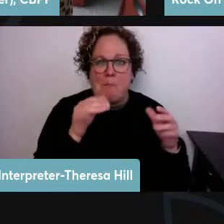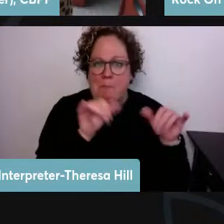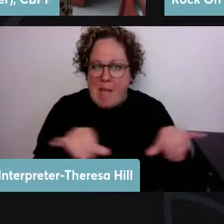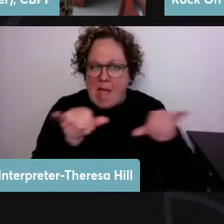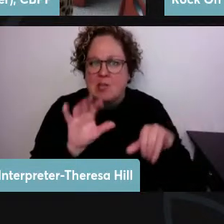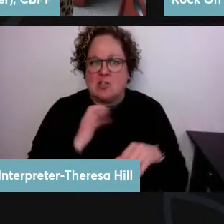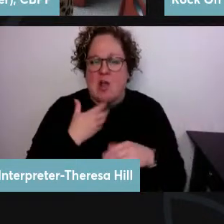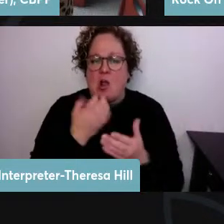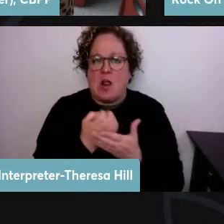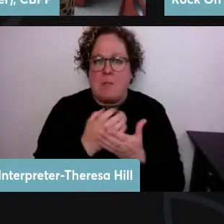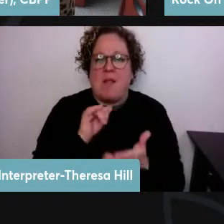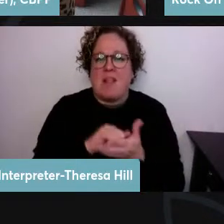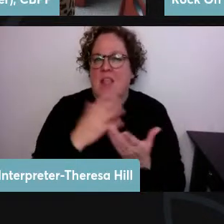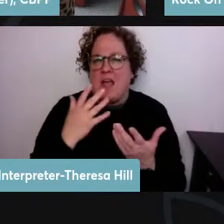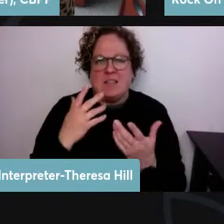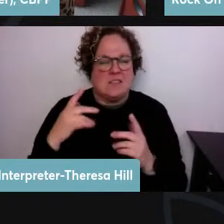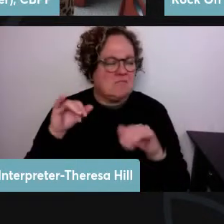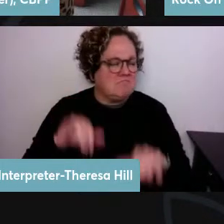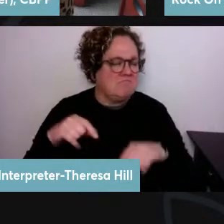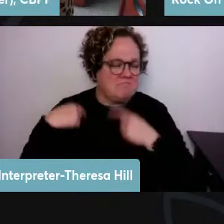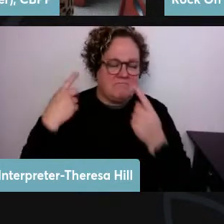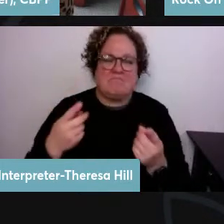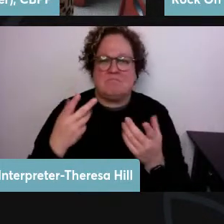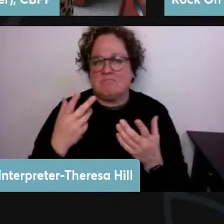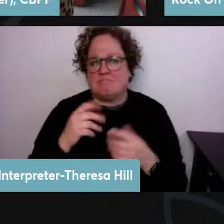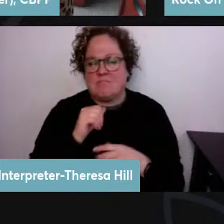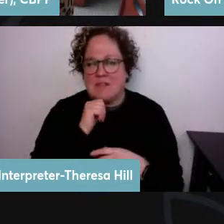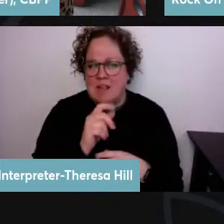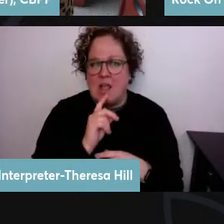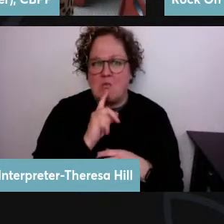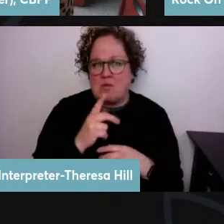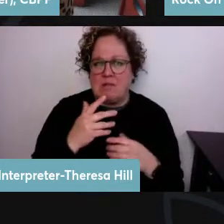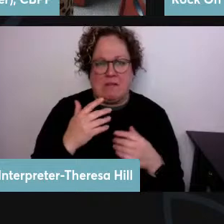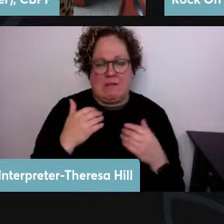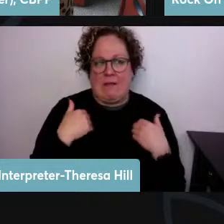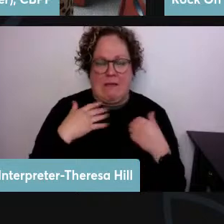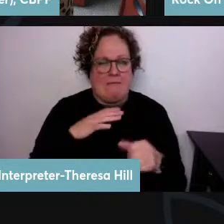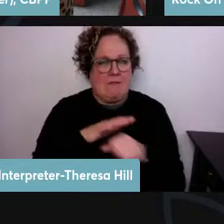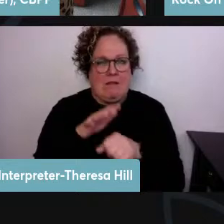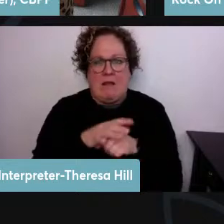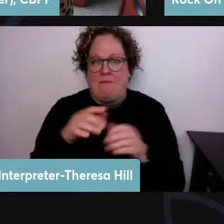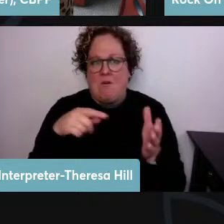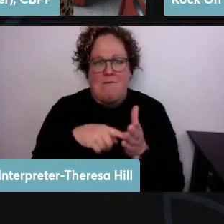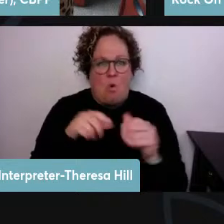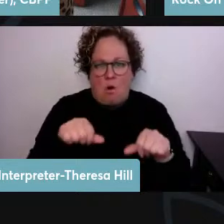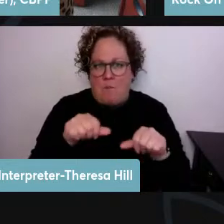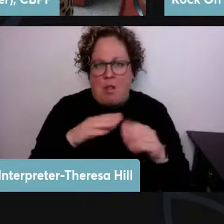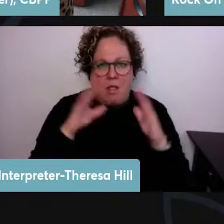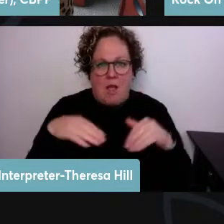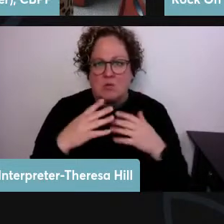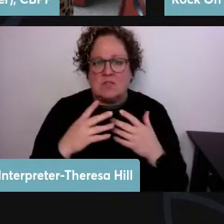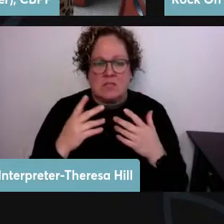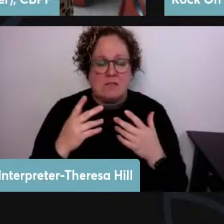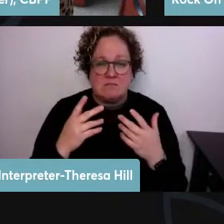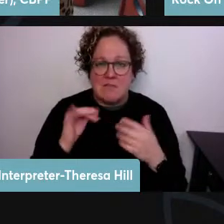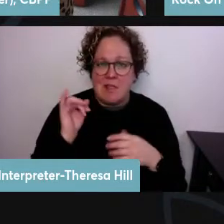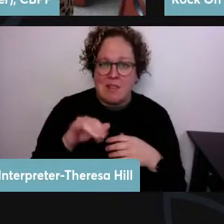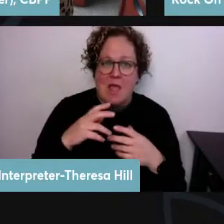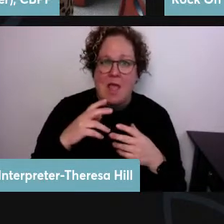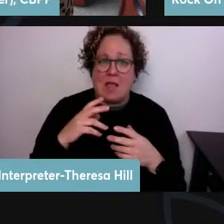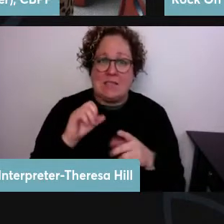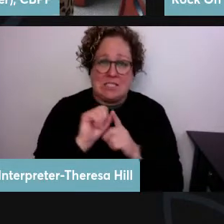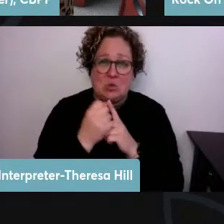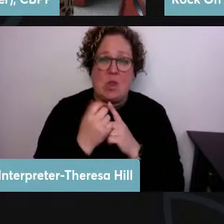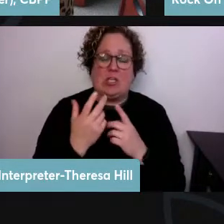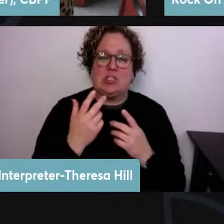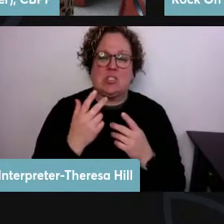and it has for a long time, that this lack of naturally occurring affordable housing is that what we're seeing, it's been around for a long time, but I think it's intensifying, is the